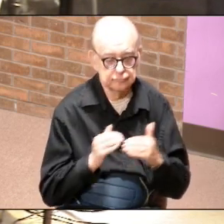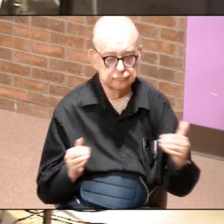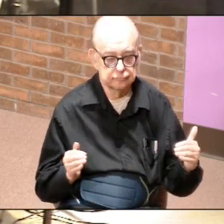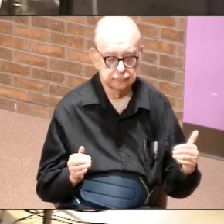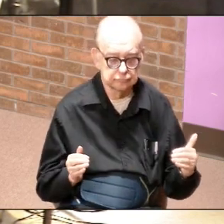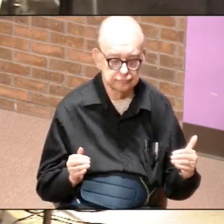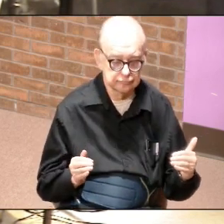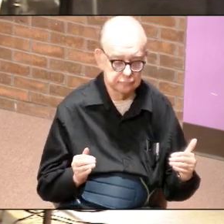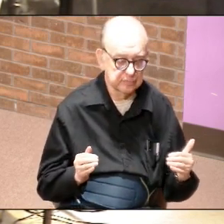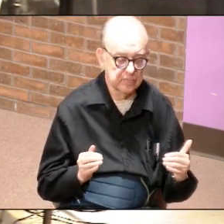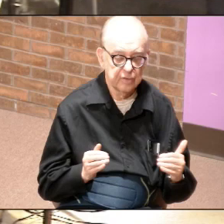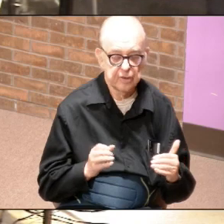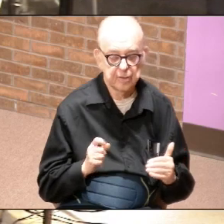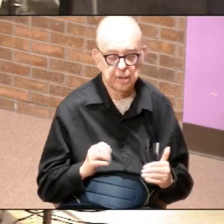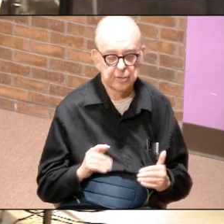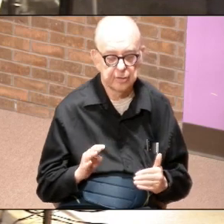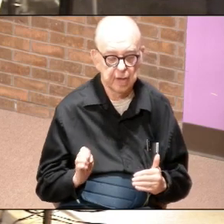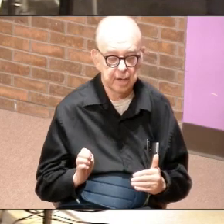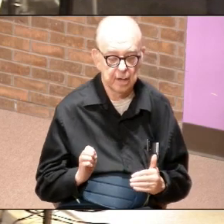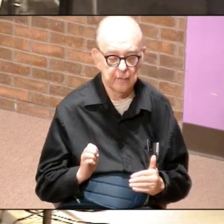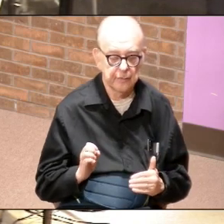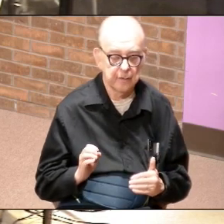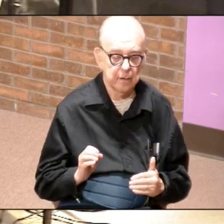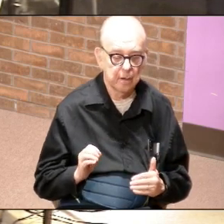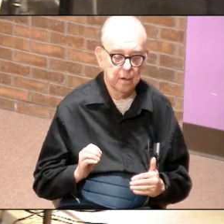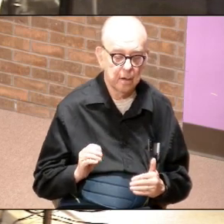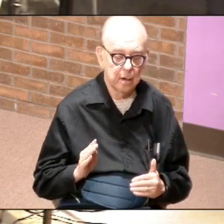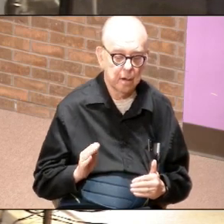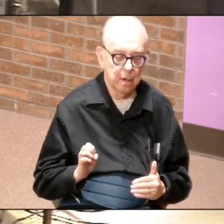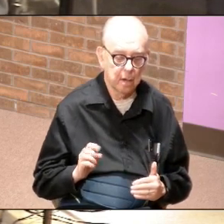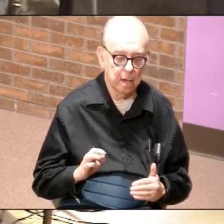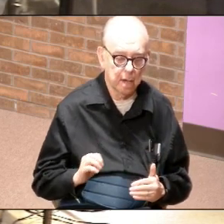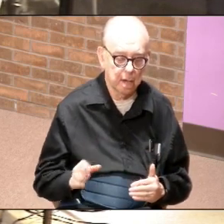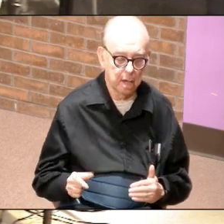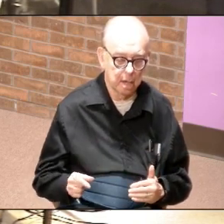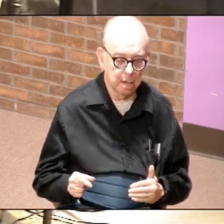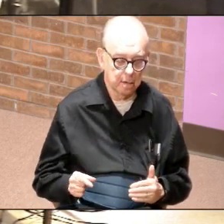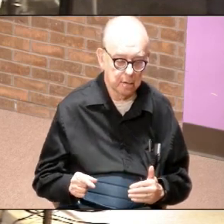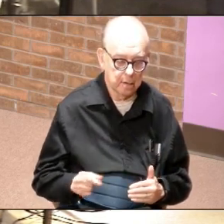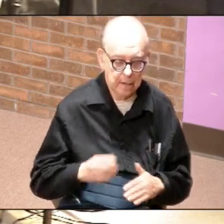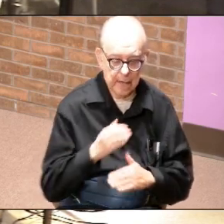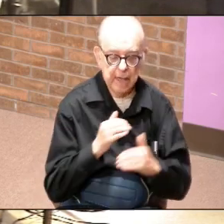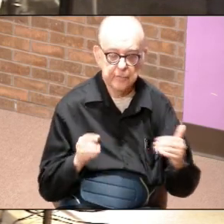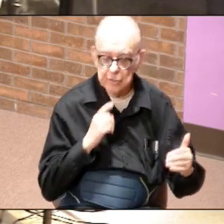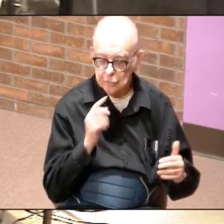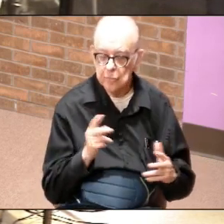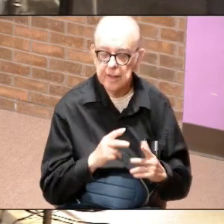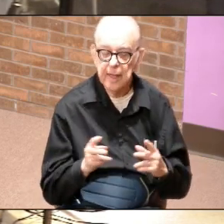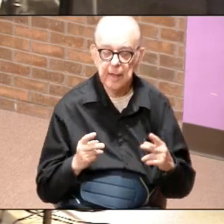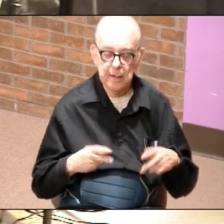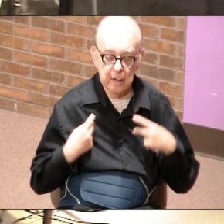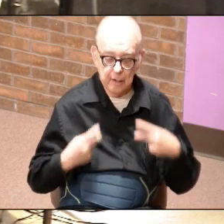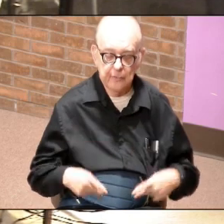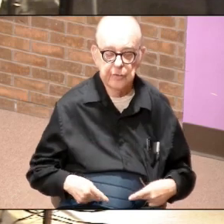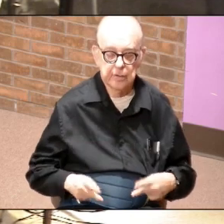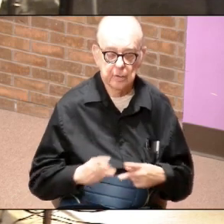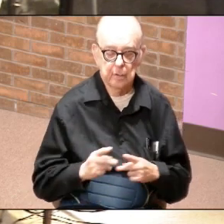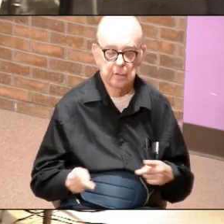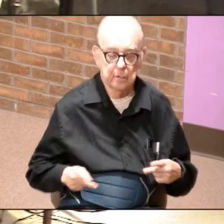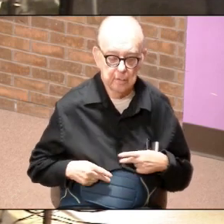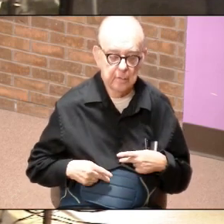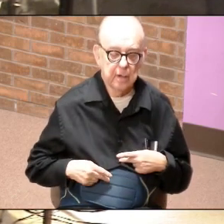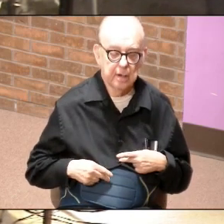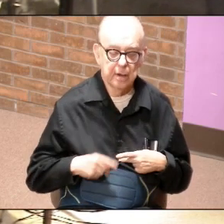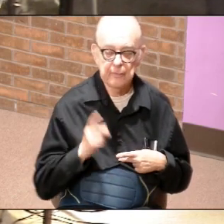just a state of being. Let me say this to you. Heaven is a physical place, not some